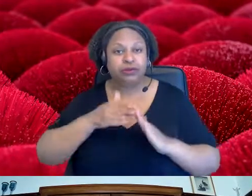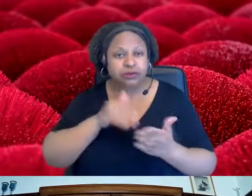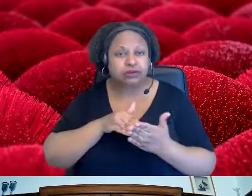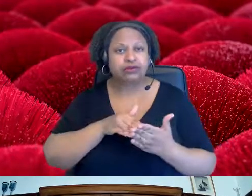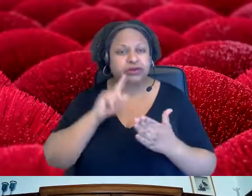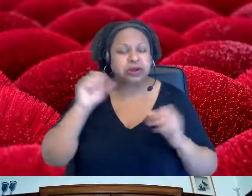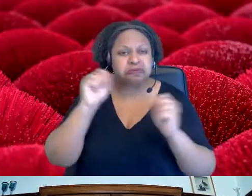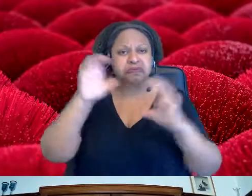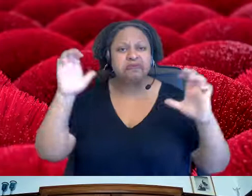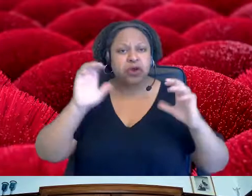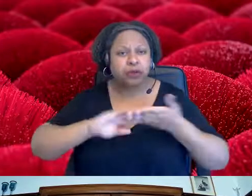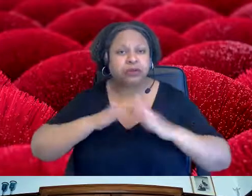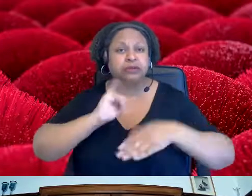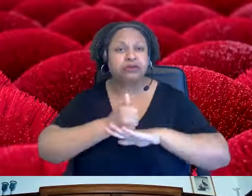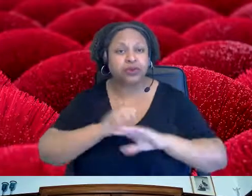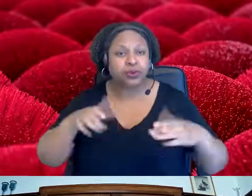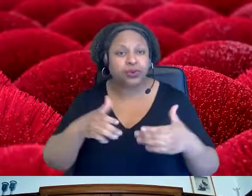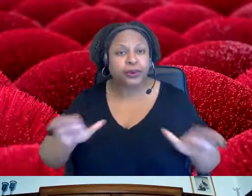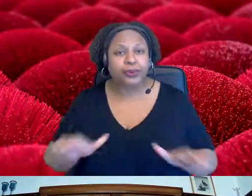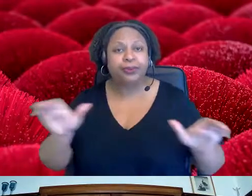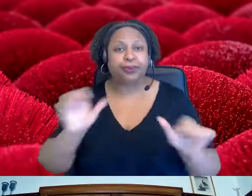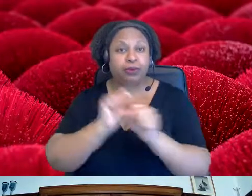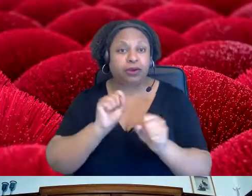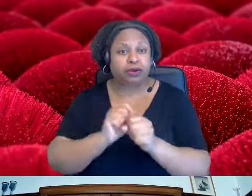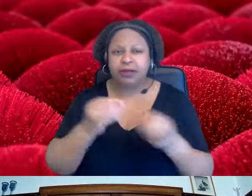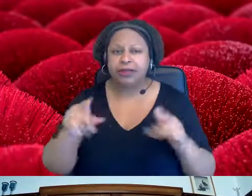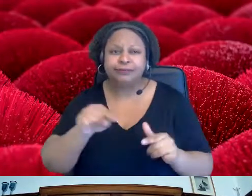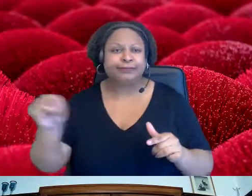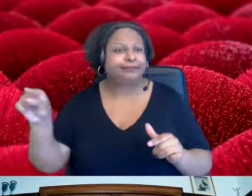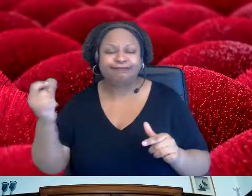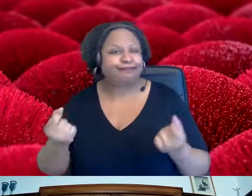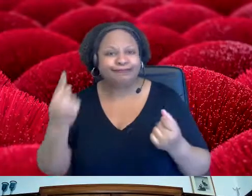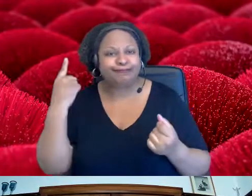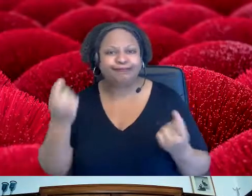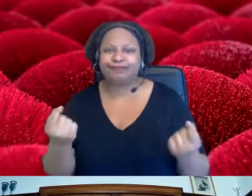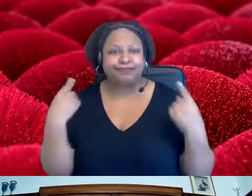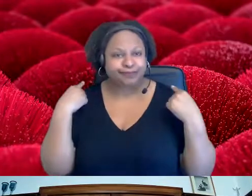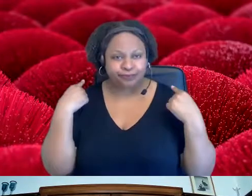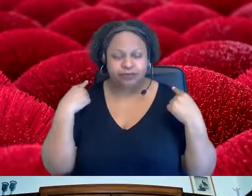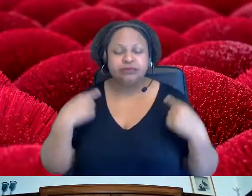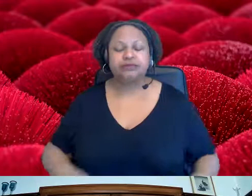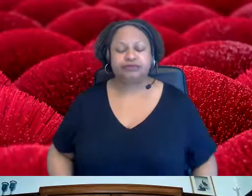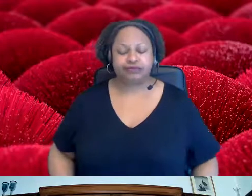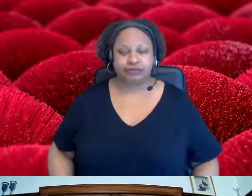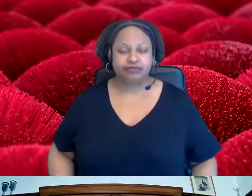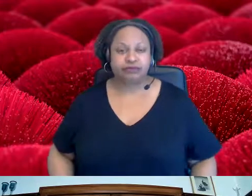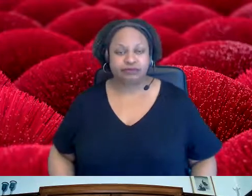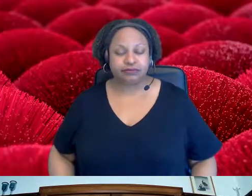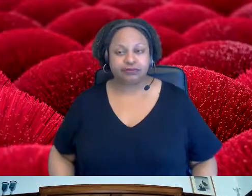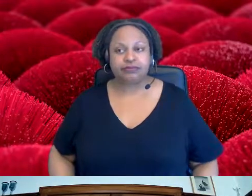looks like. And I think that a lot of people don't. So there's a, and of course, nowadays, as I said